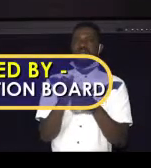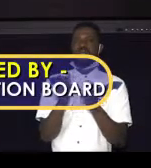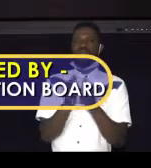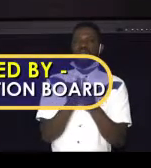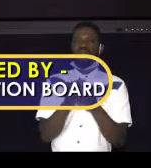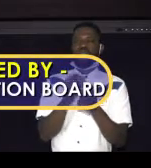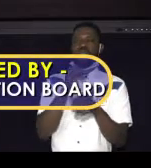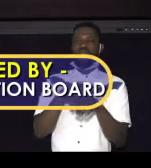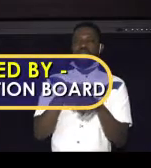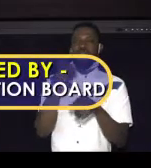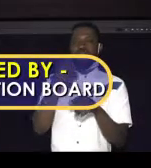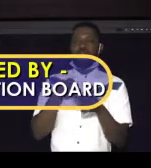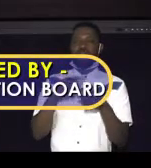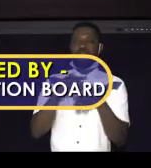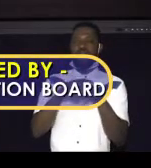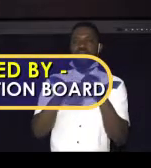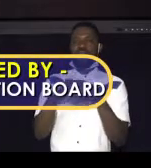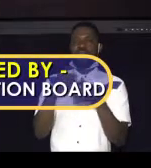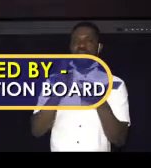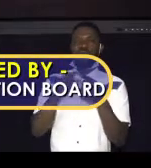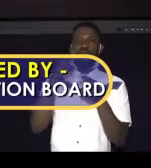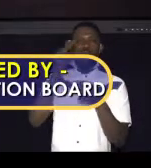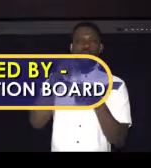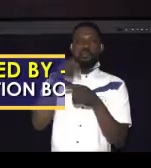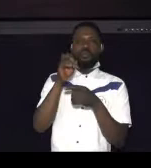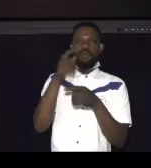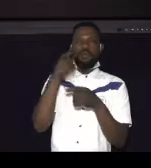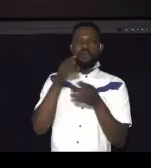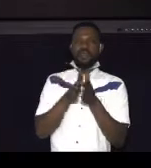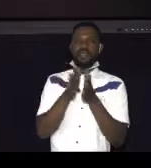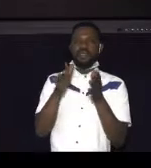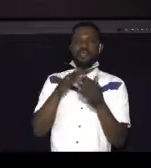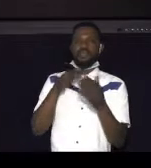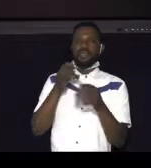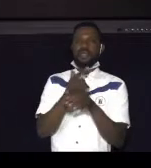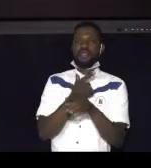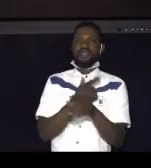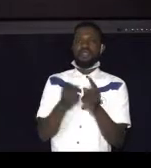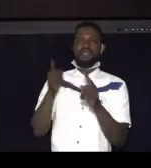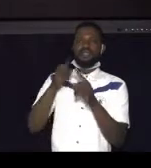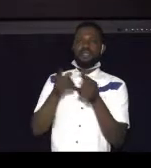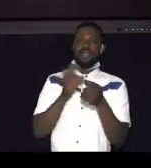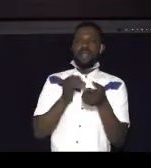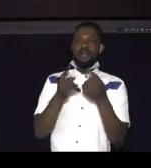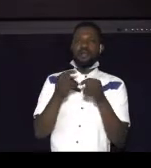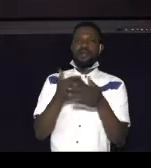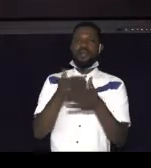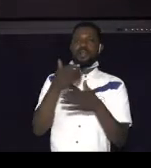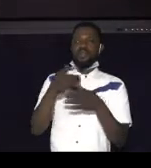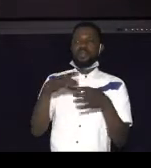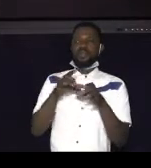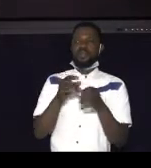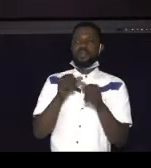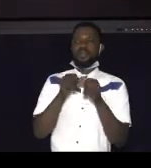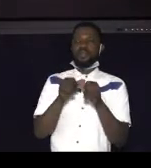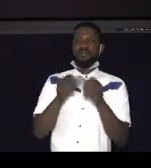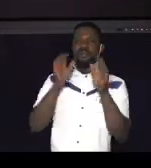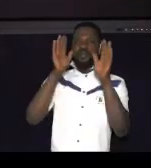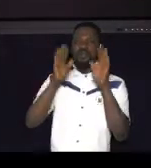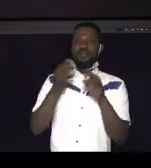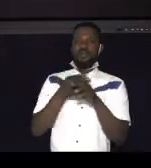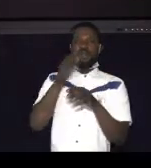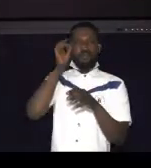with. It's time for me to hand you over to Uncle Popo for the general studies lesson. Till I come your way in the next class, remain